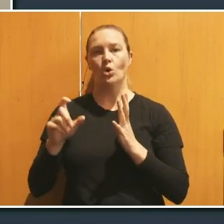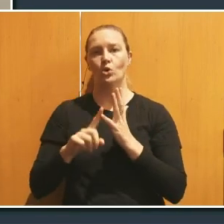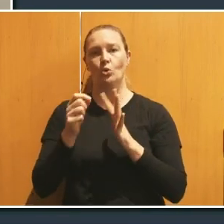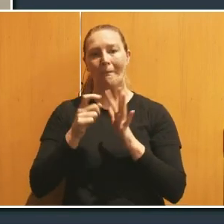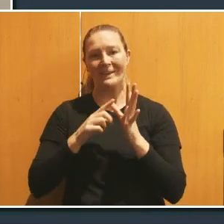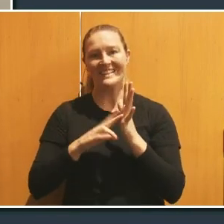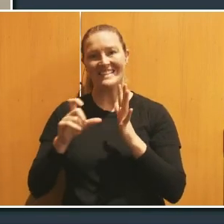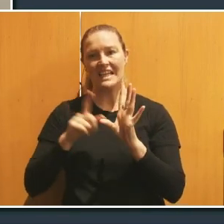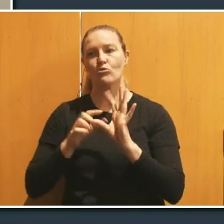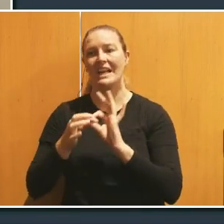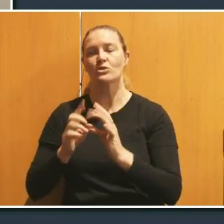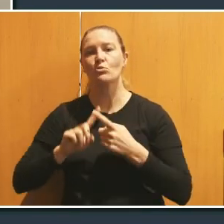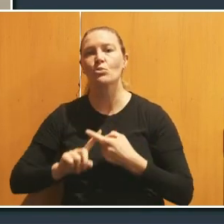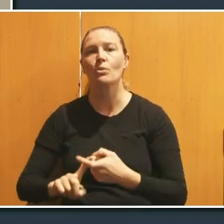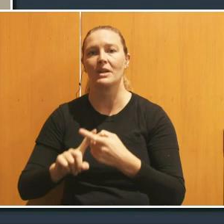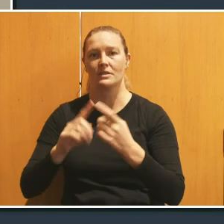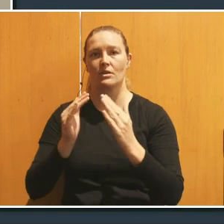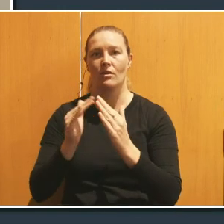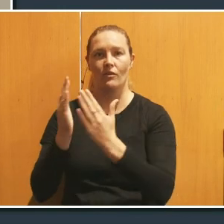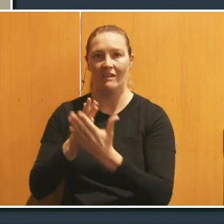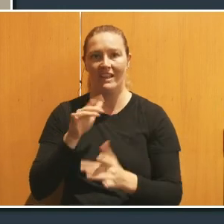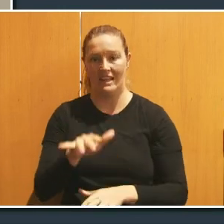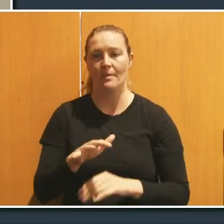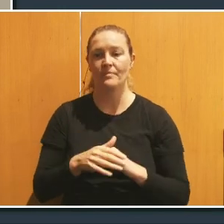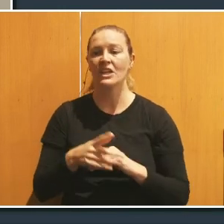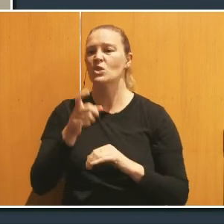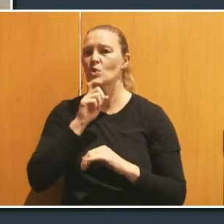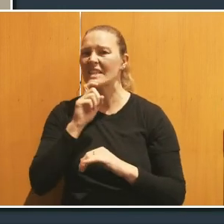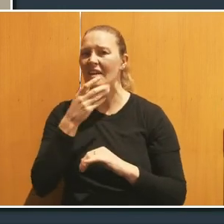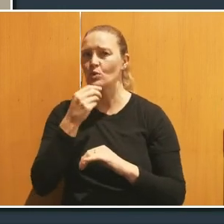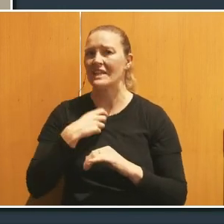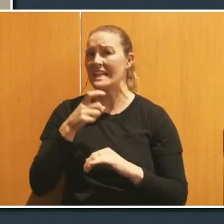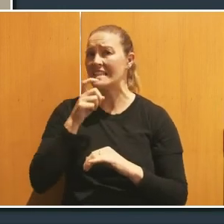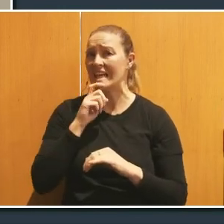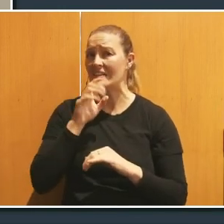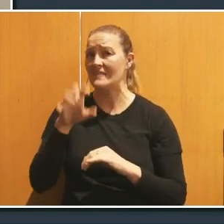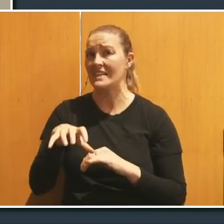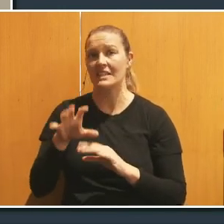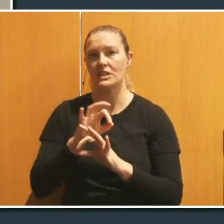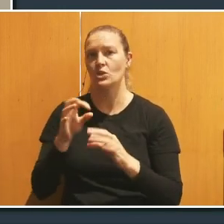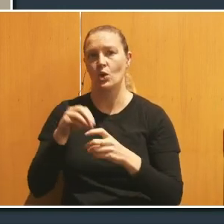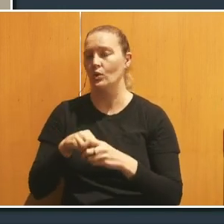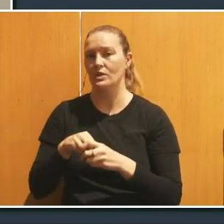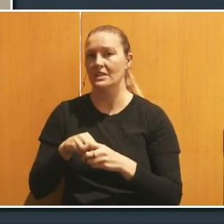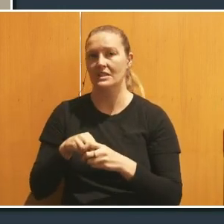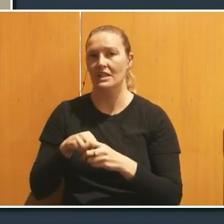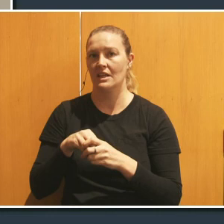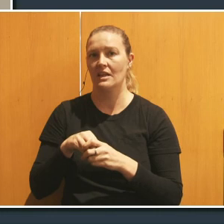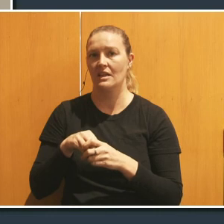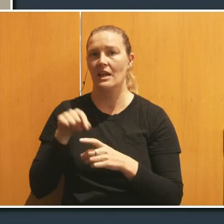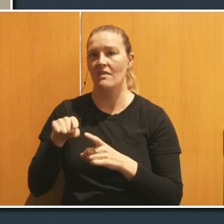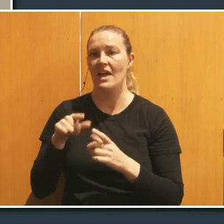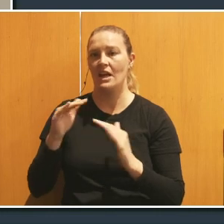in terms of our water and wastewater usage, the staff using our staff facilities is included in that lower